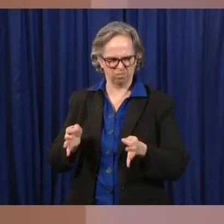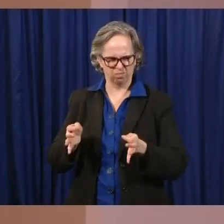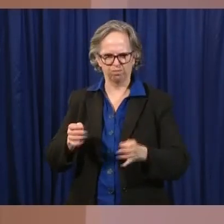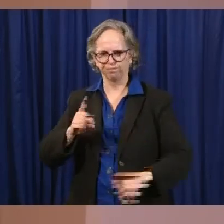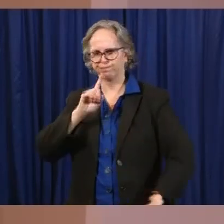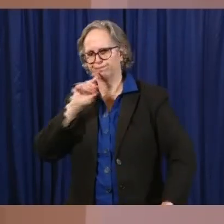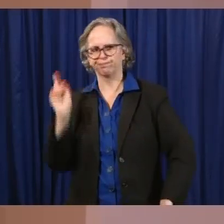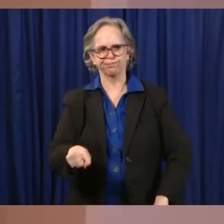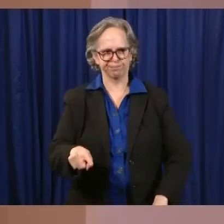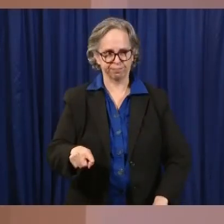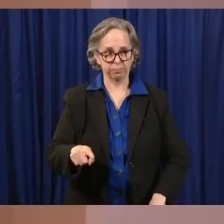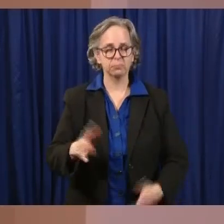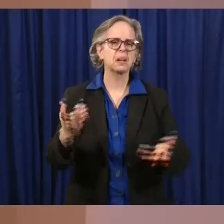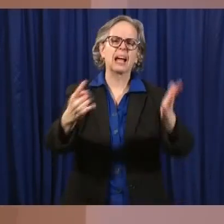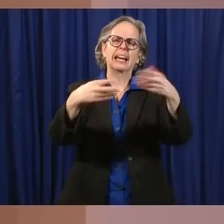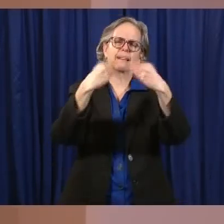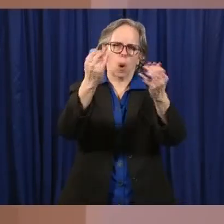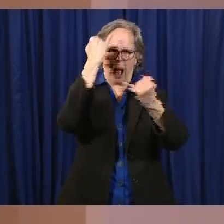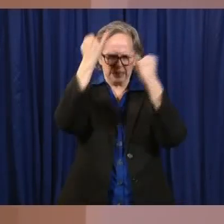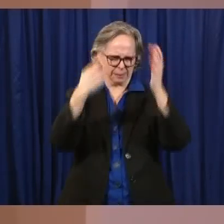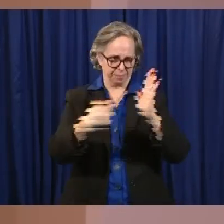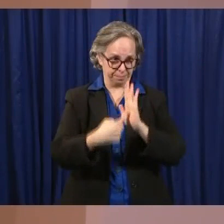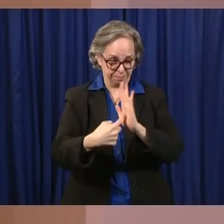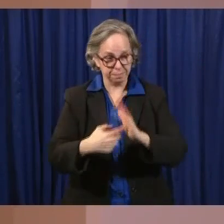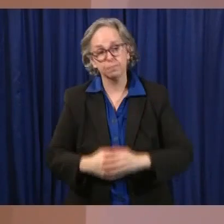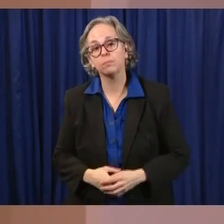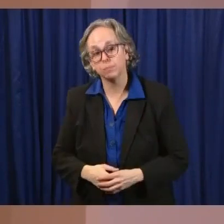of those were CBD